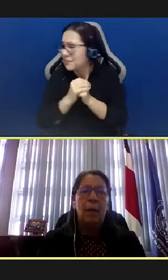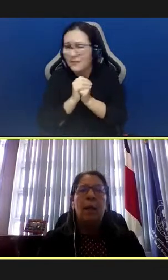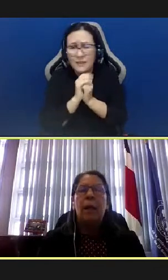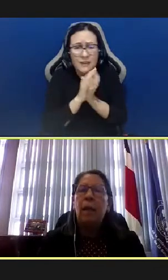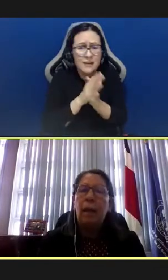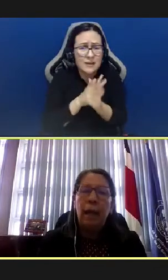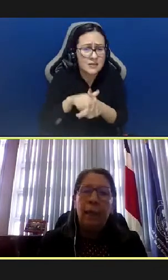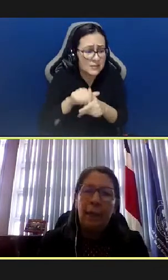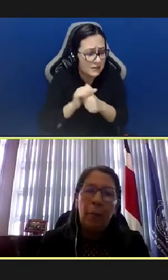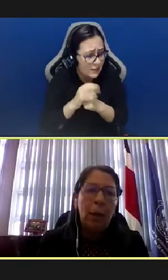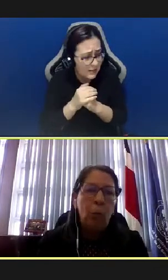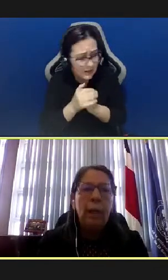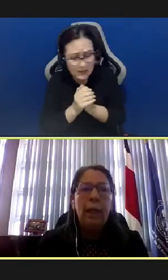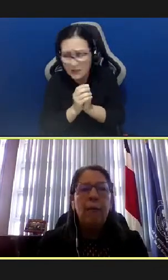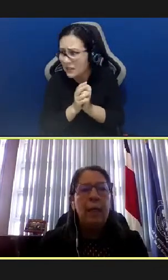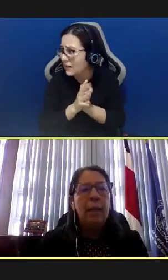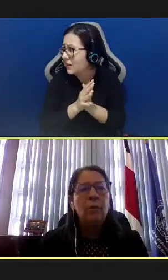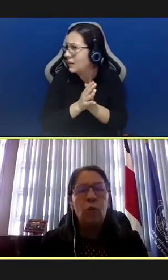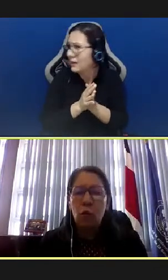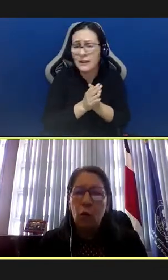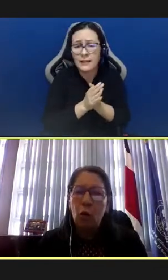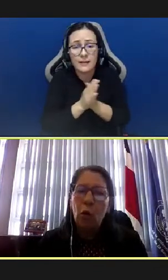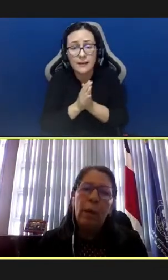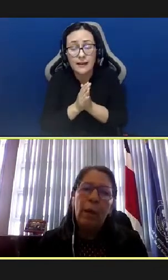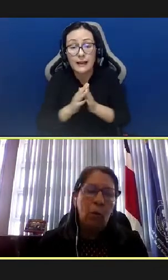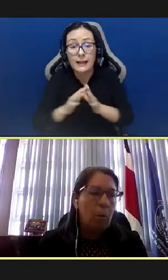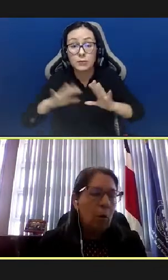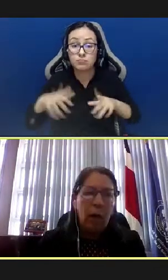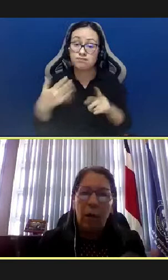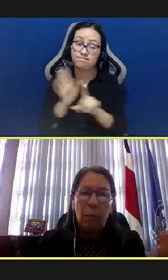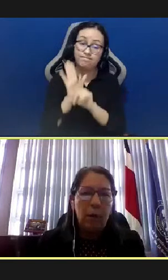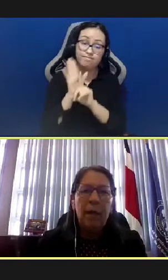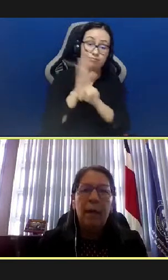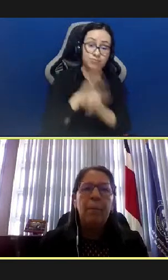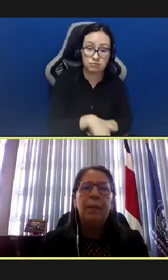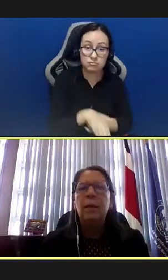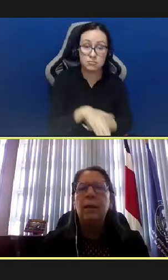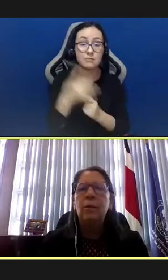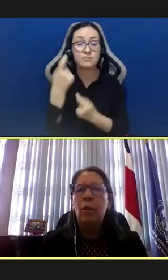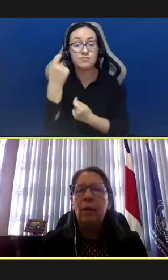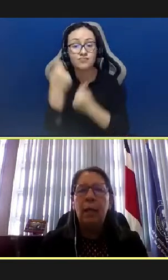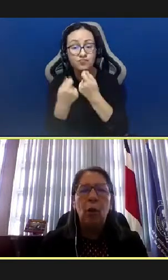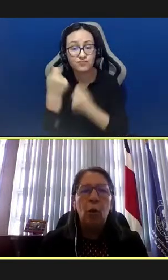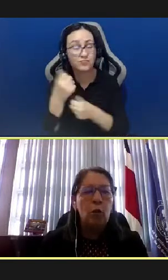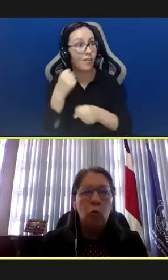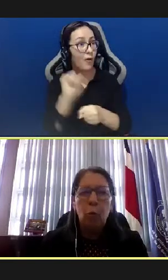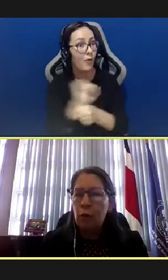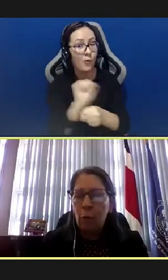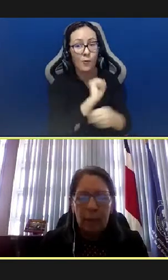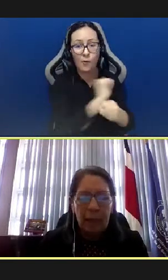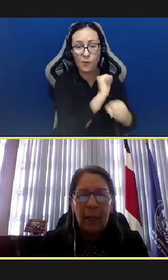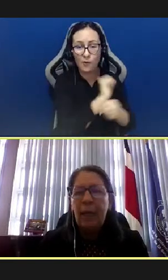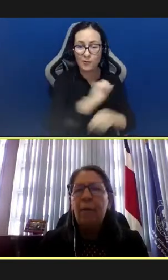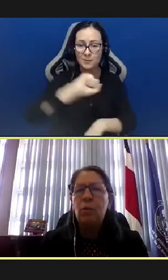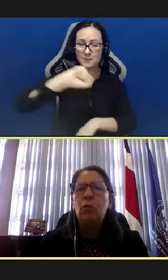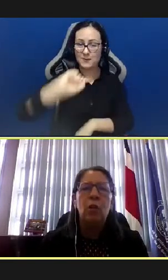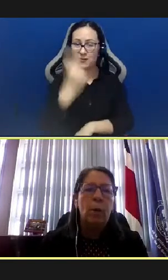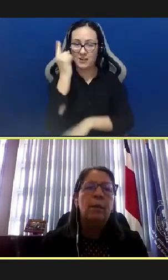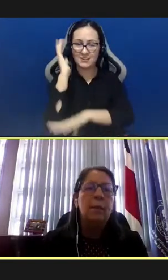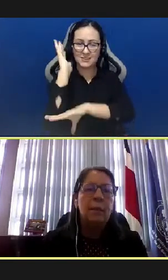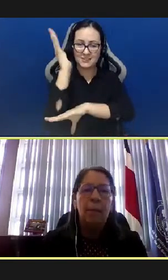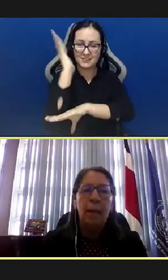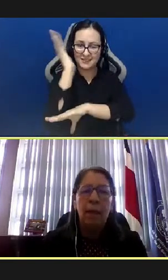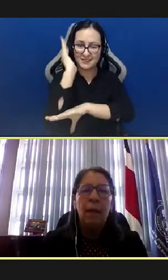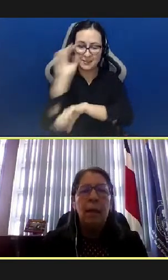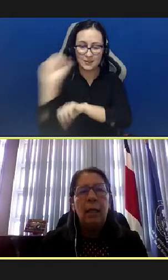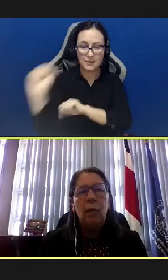anxiety, in fact, severe anxiety. So looking at the socioeconomic vulnerabilities, as we just saw in